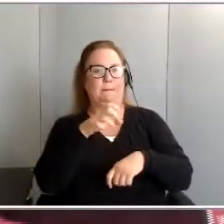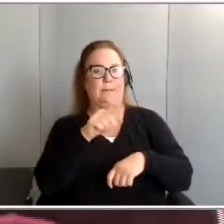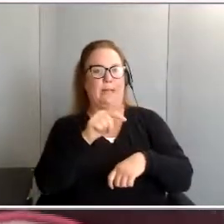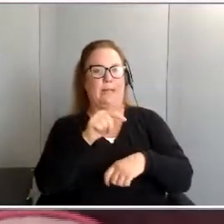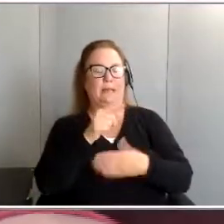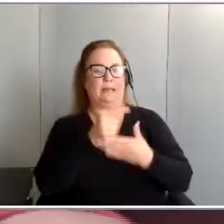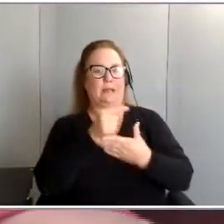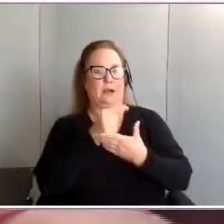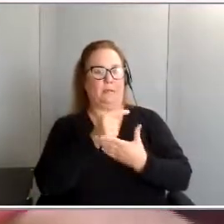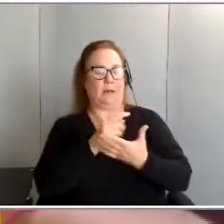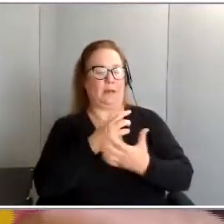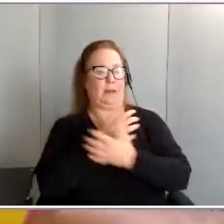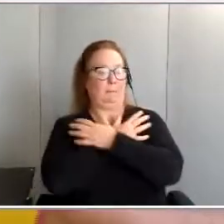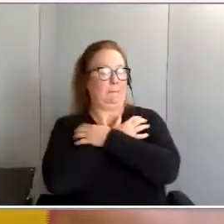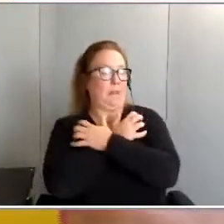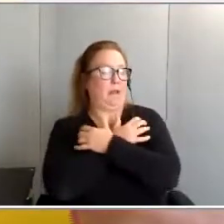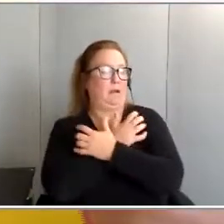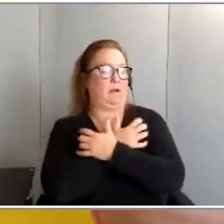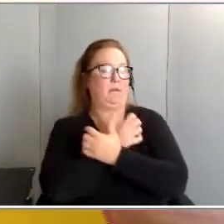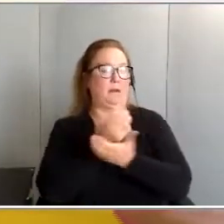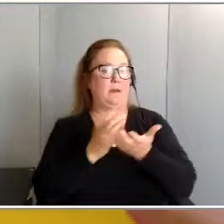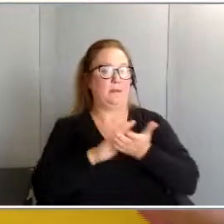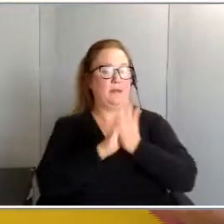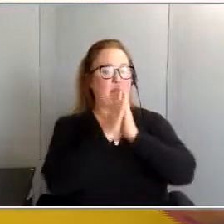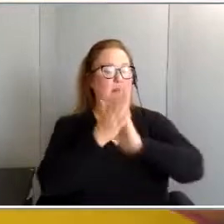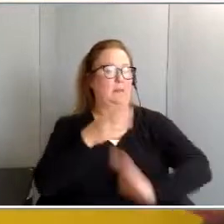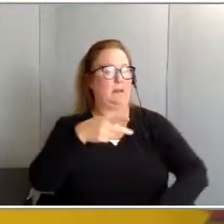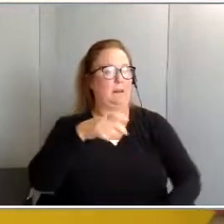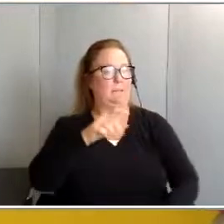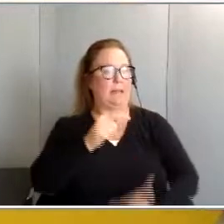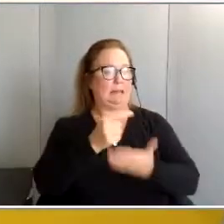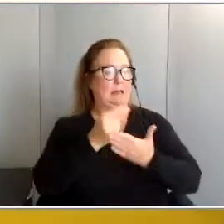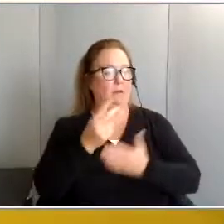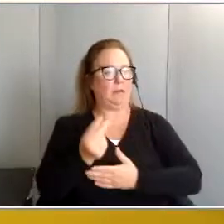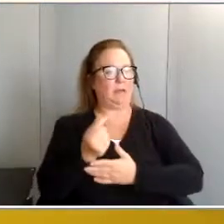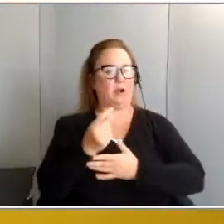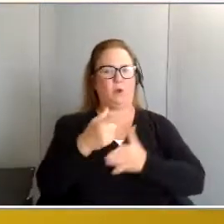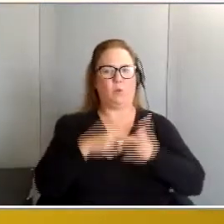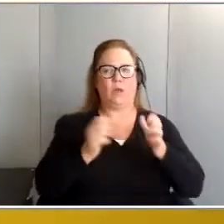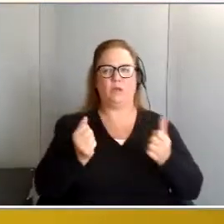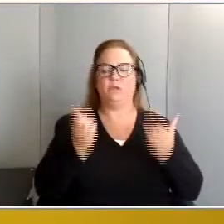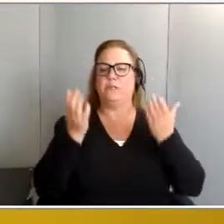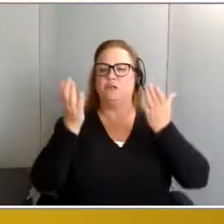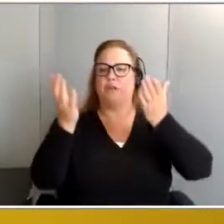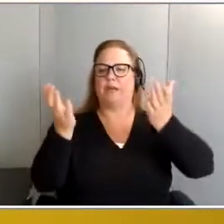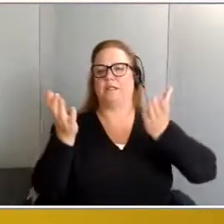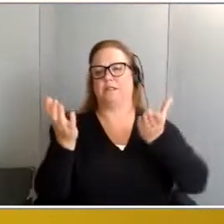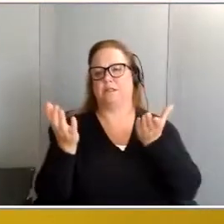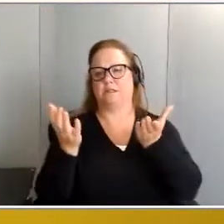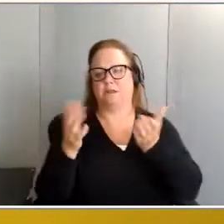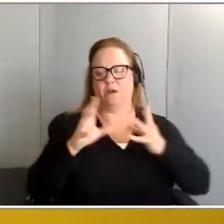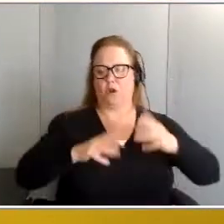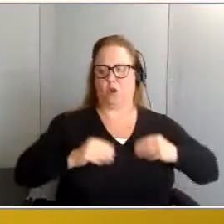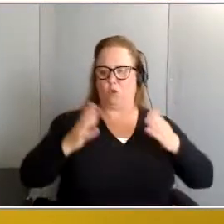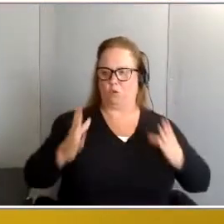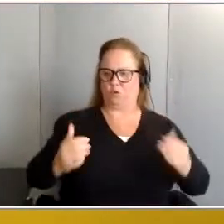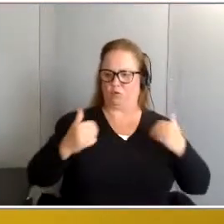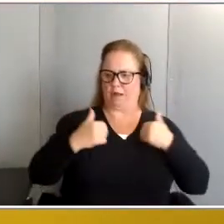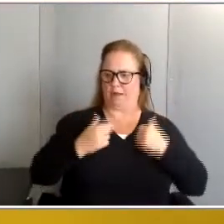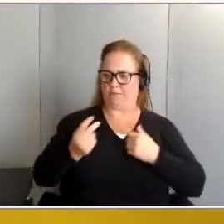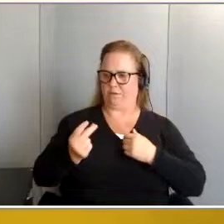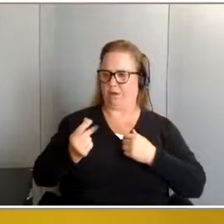being a pet therapy dog. What do you suggest to owners of dogs that might be thinking that?